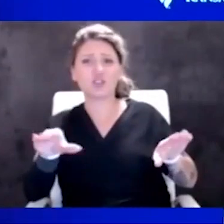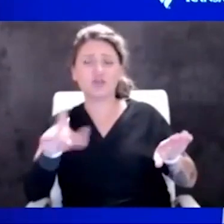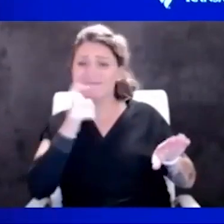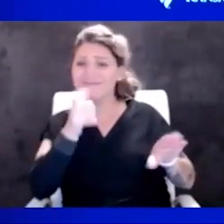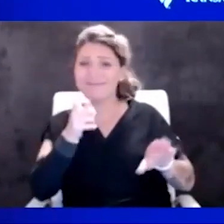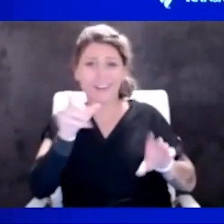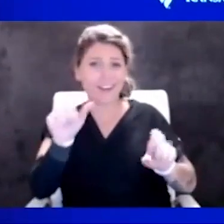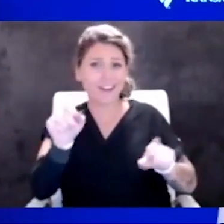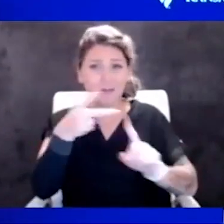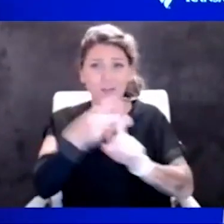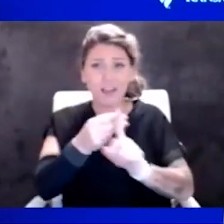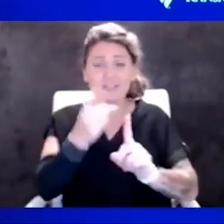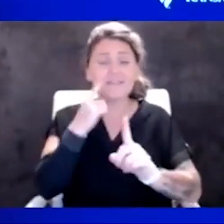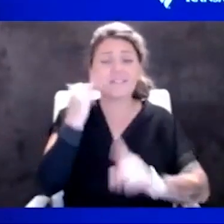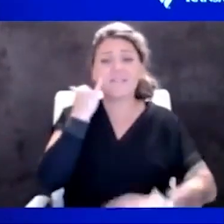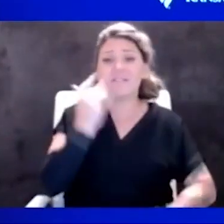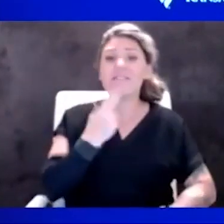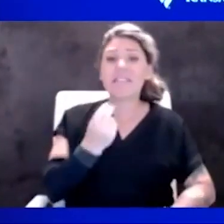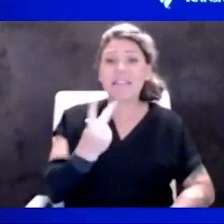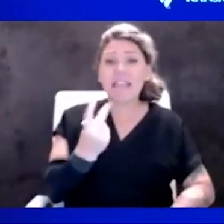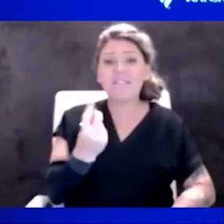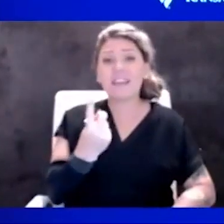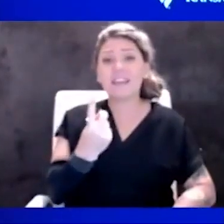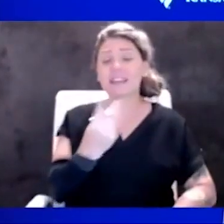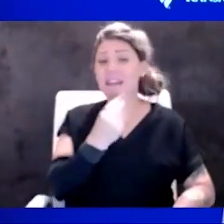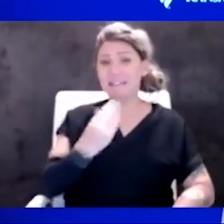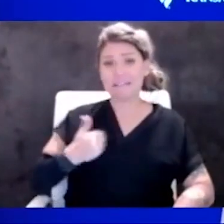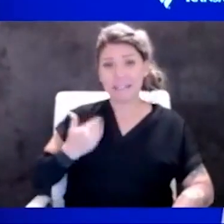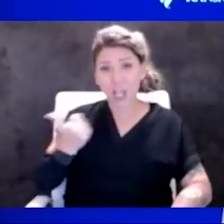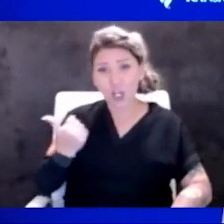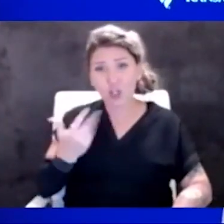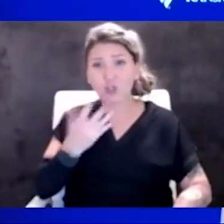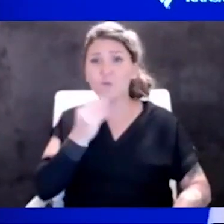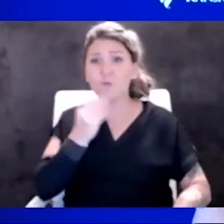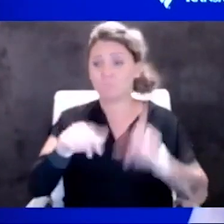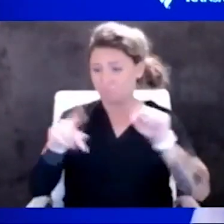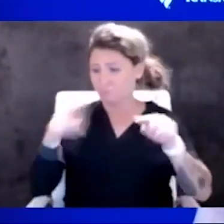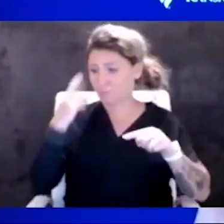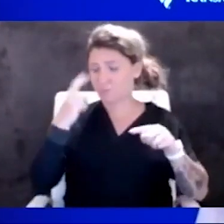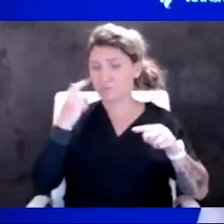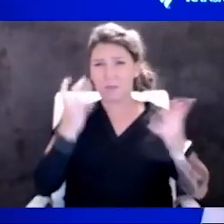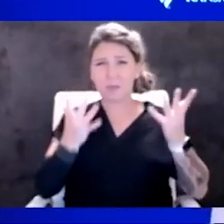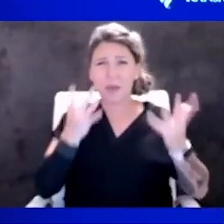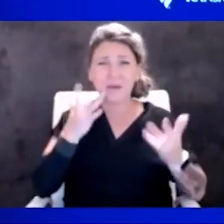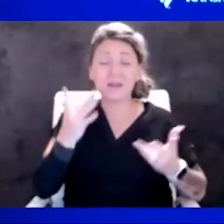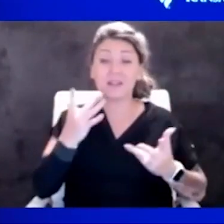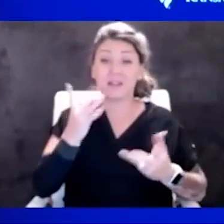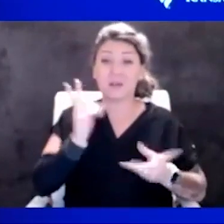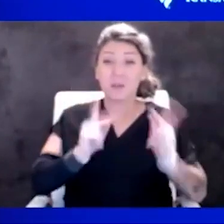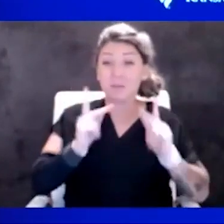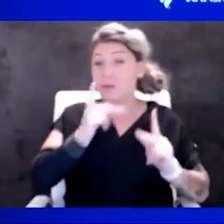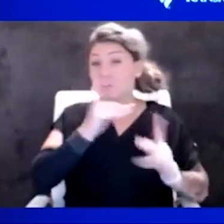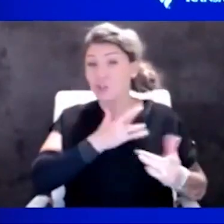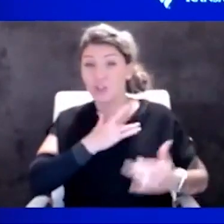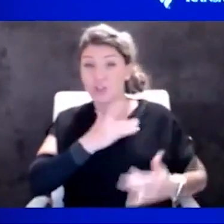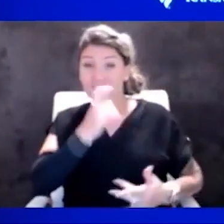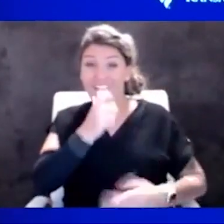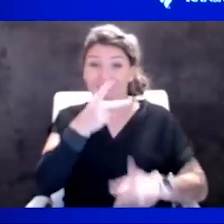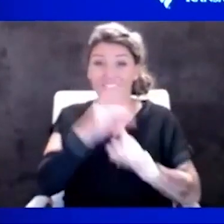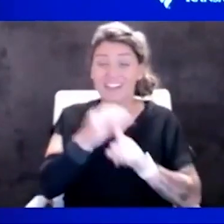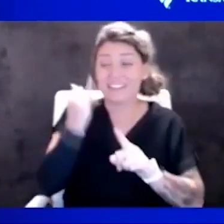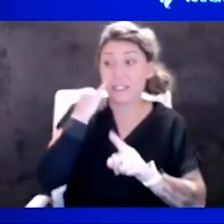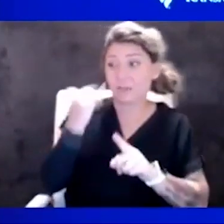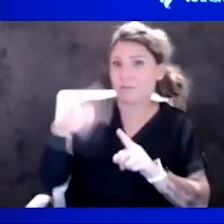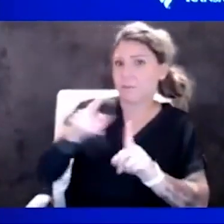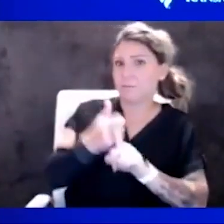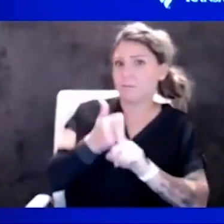if they're 11 and below. So there are a variety of reasons why people may be concerned about the unvaccinated, even if they're vaccinated. So I think it's important to